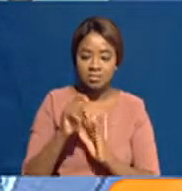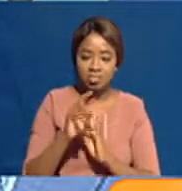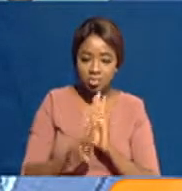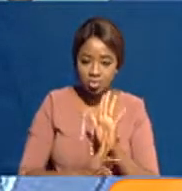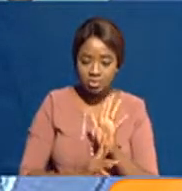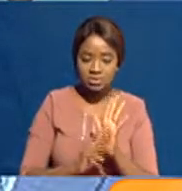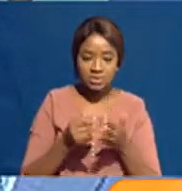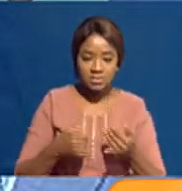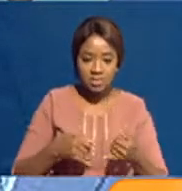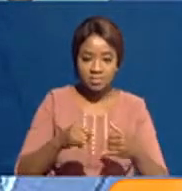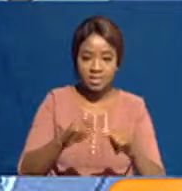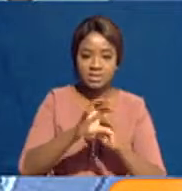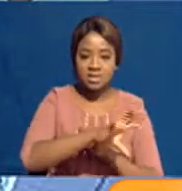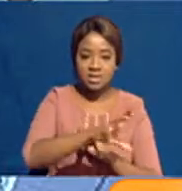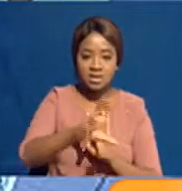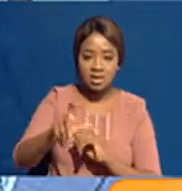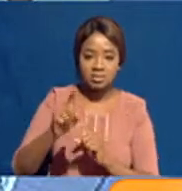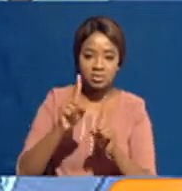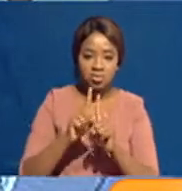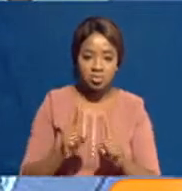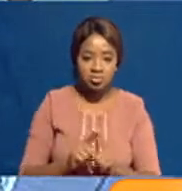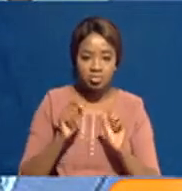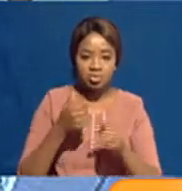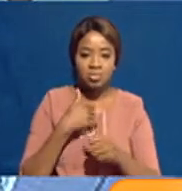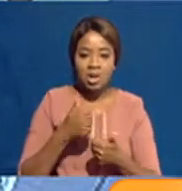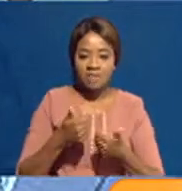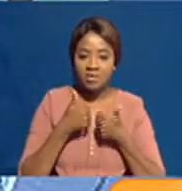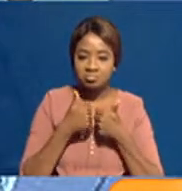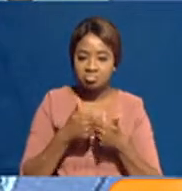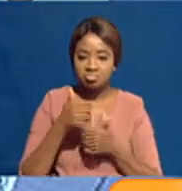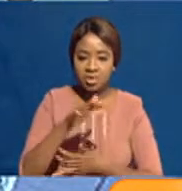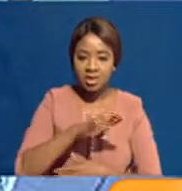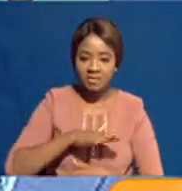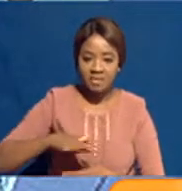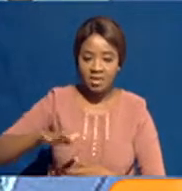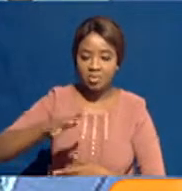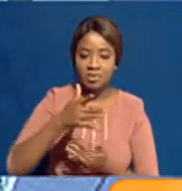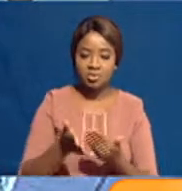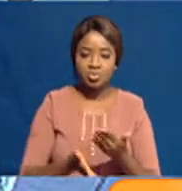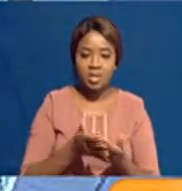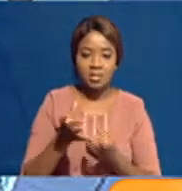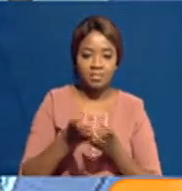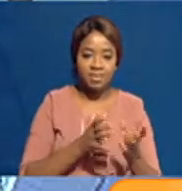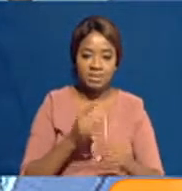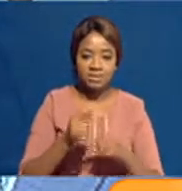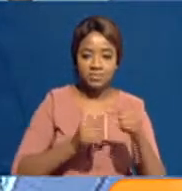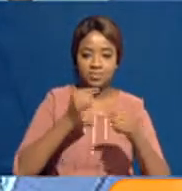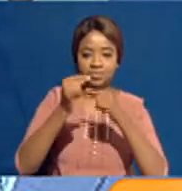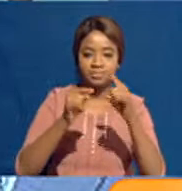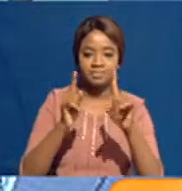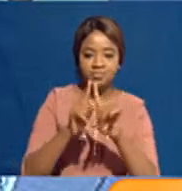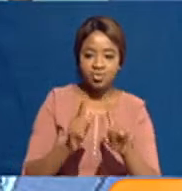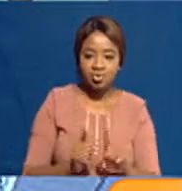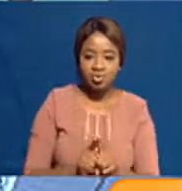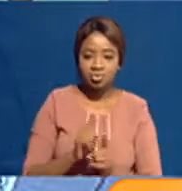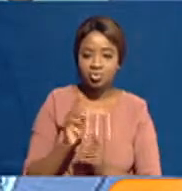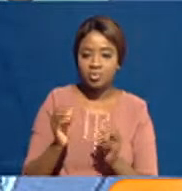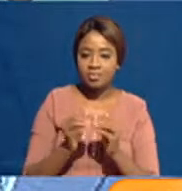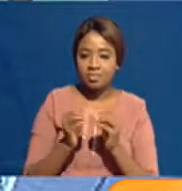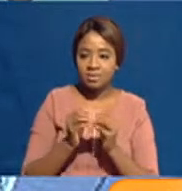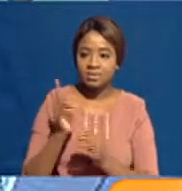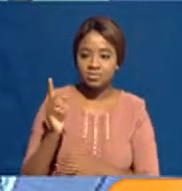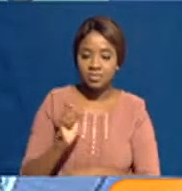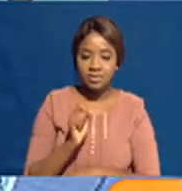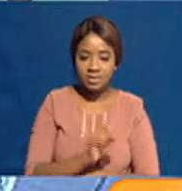for counties allow for a conducive environment for businesses to flourish. While meeting Senate Speaker Amason Kingi,